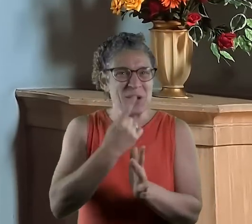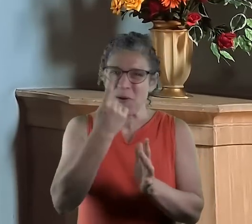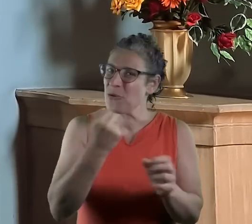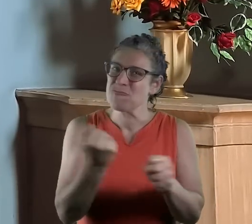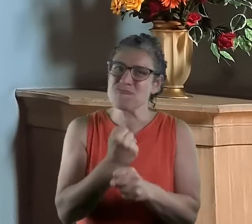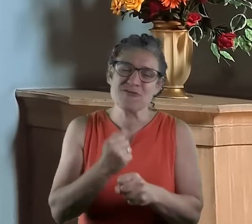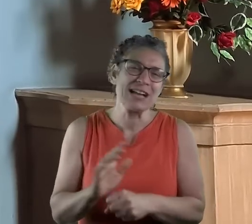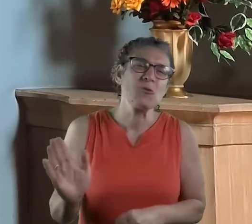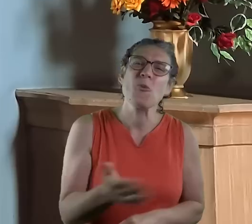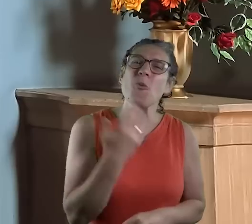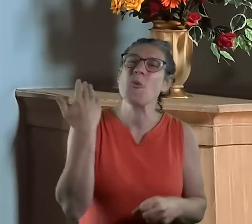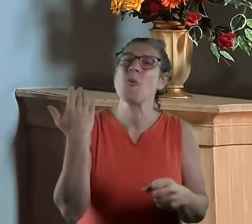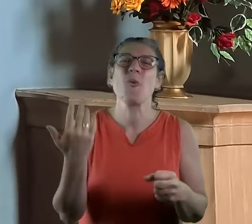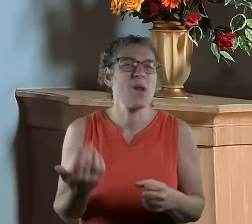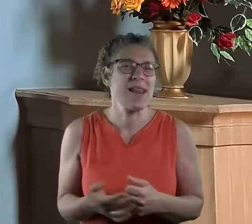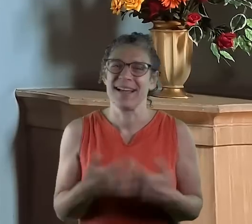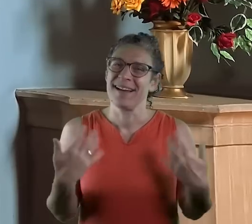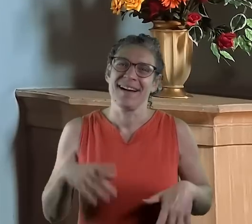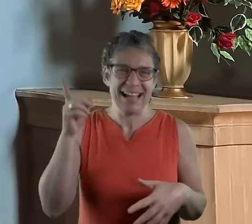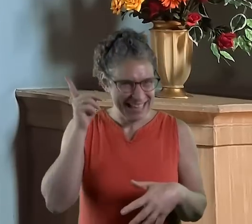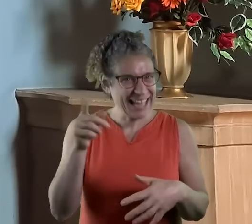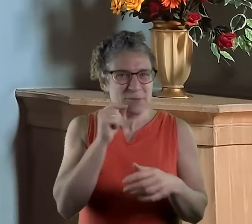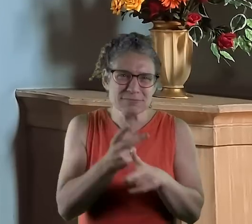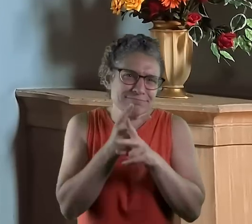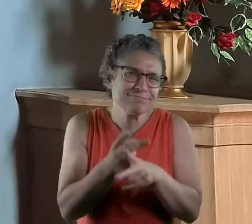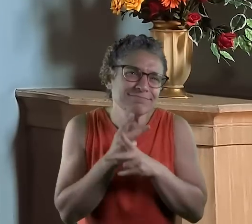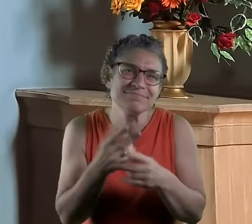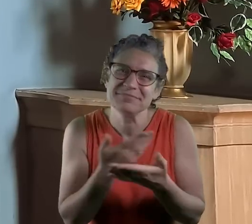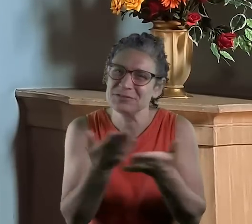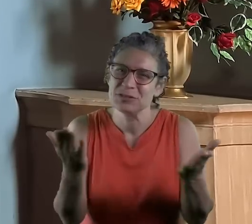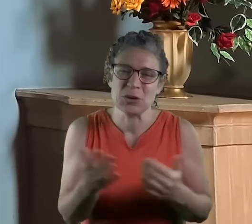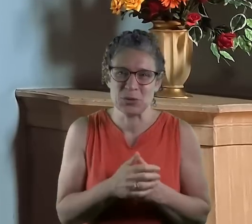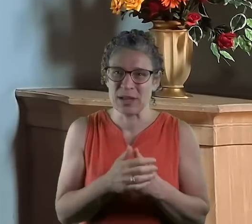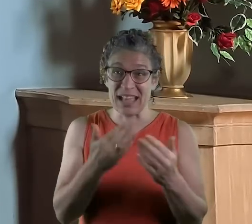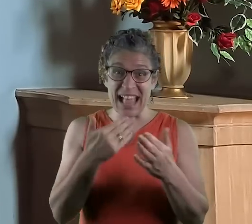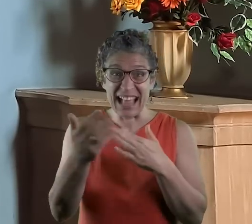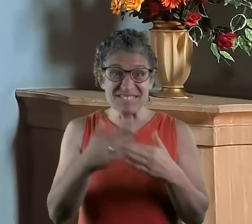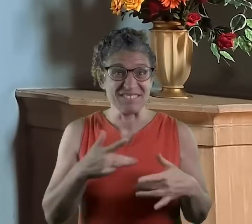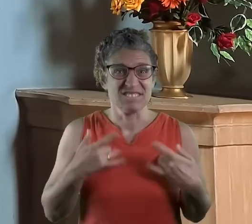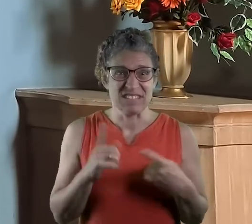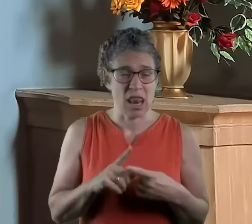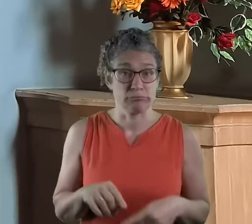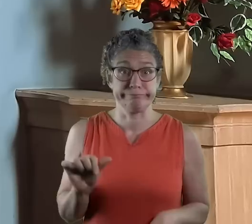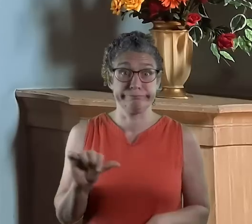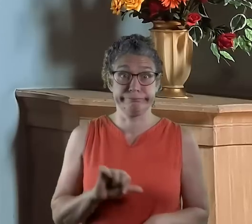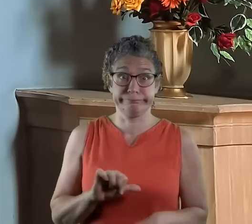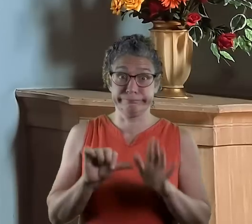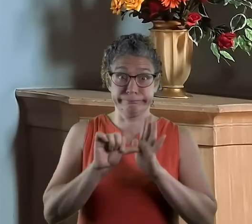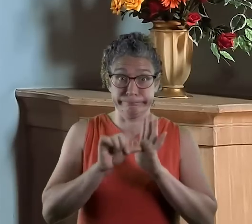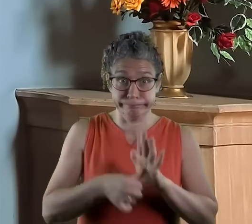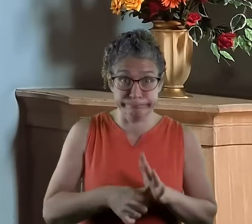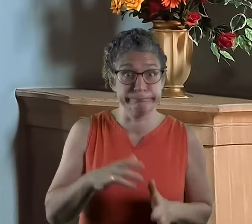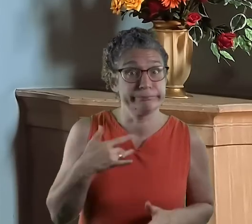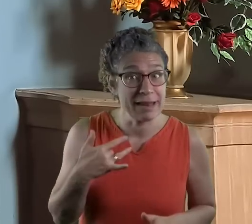the creator of all things, loves us. He is working all things out for our good, even if it doesn't seem like it at the